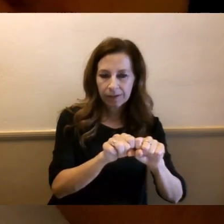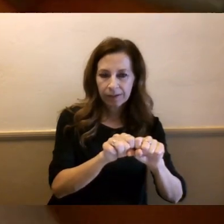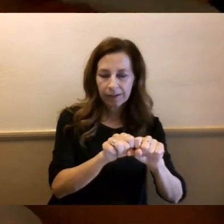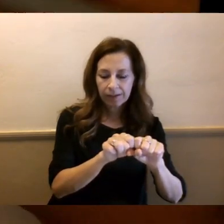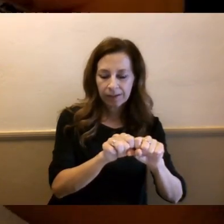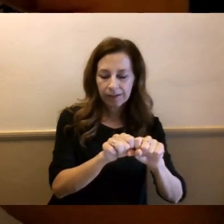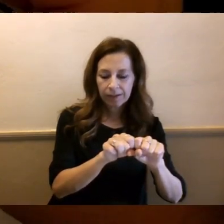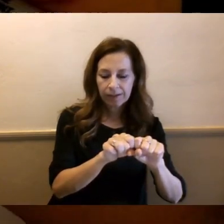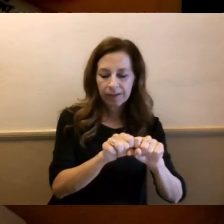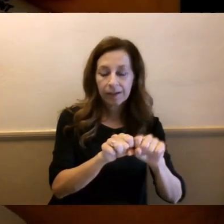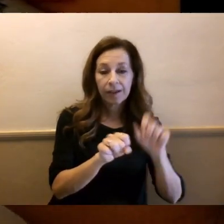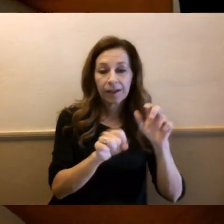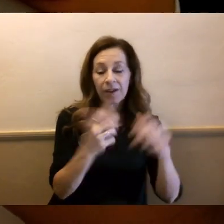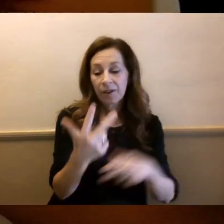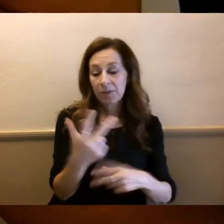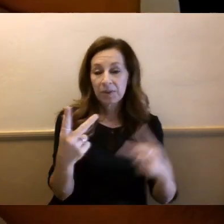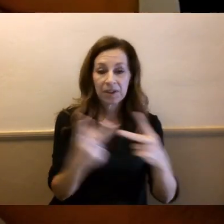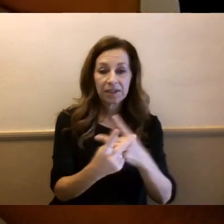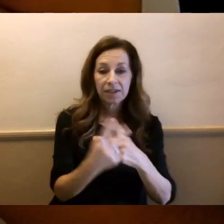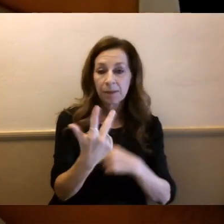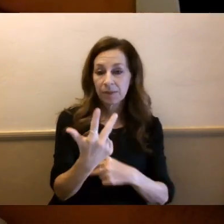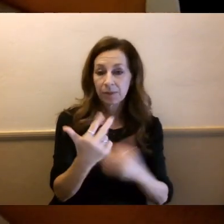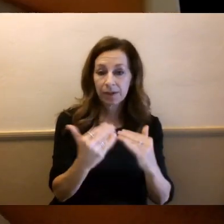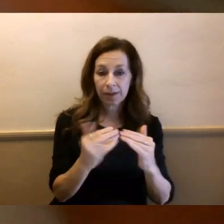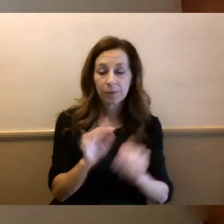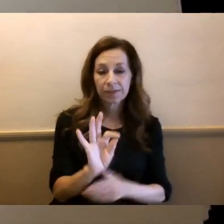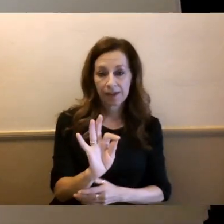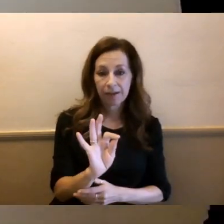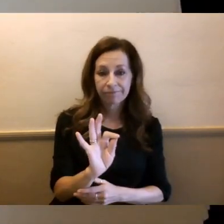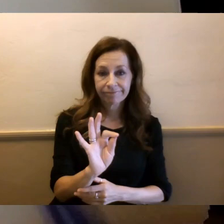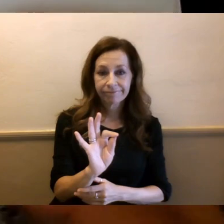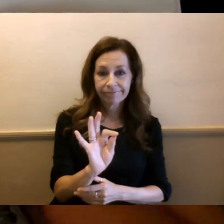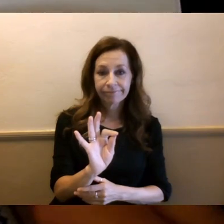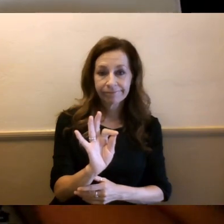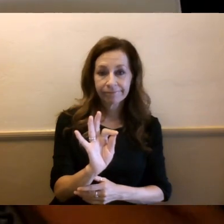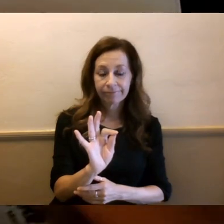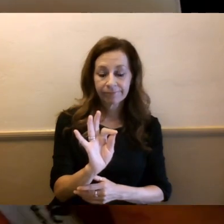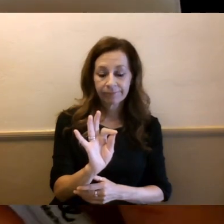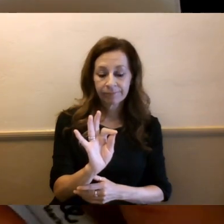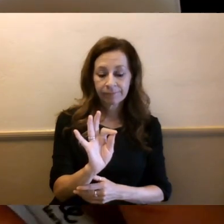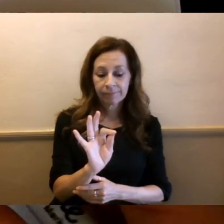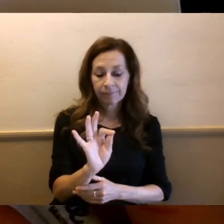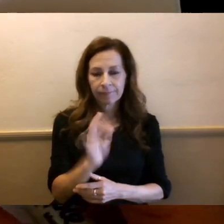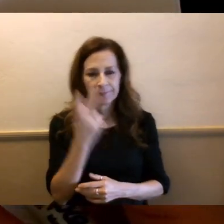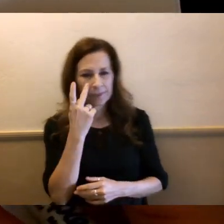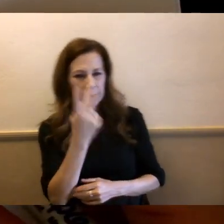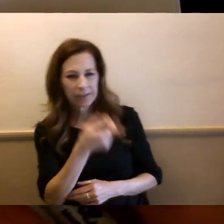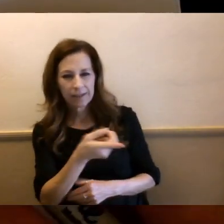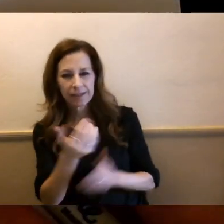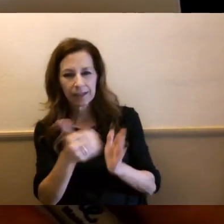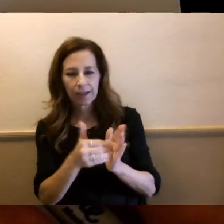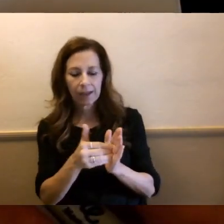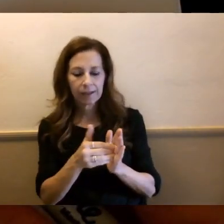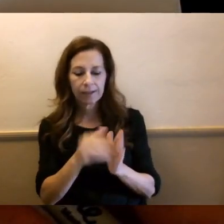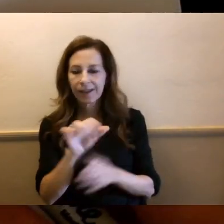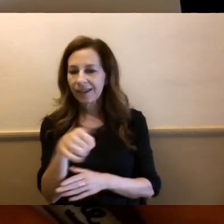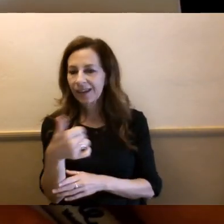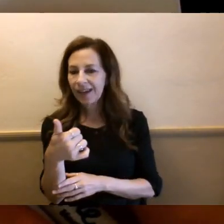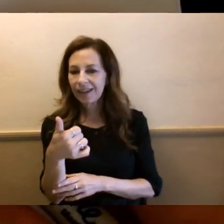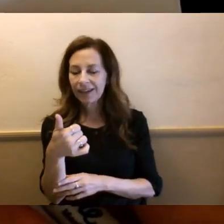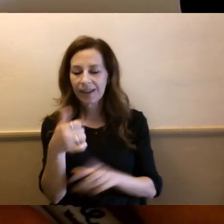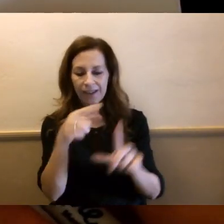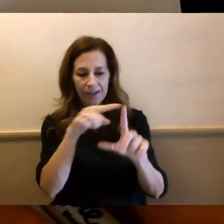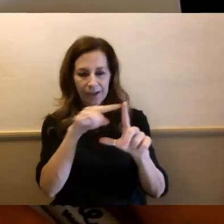so 3 times 3 is 9. So let's look back over here again. For